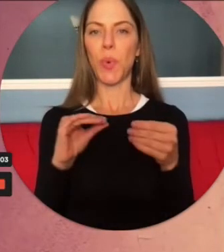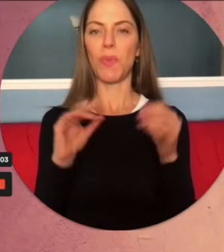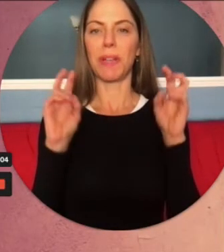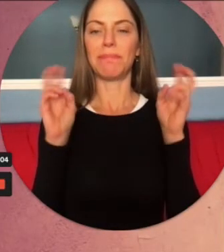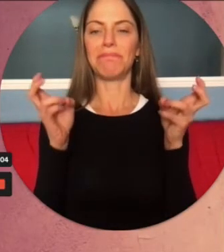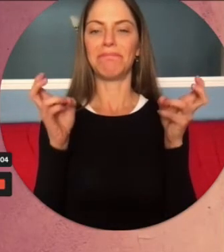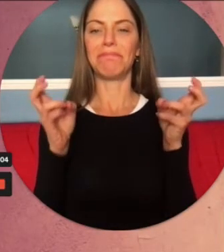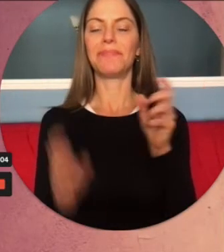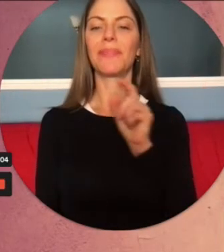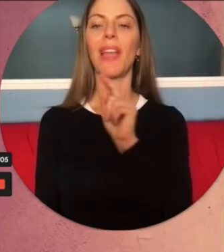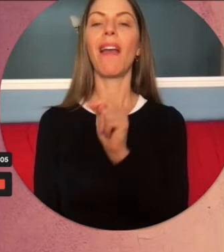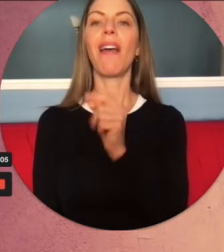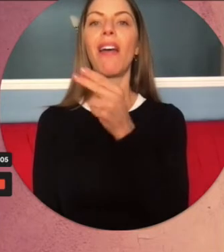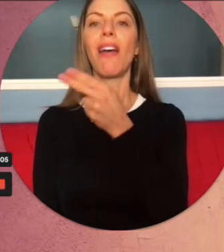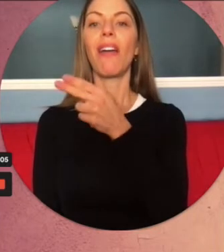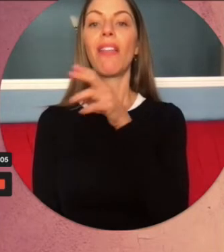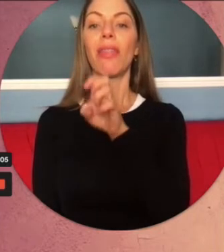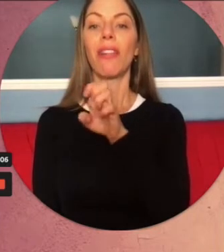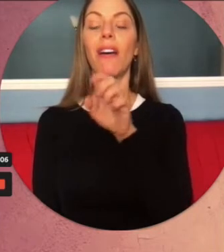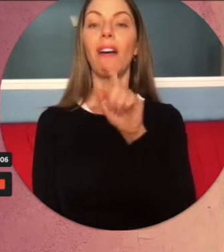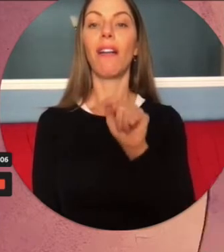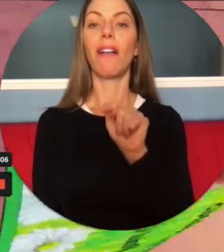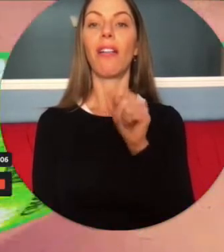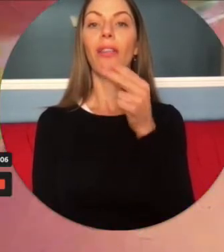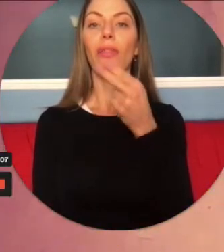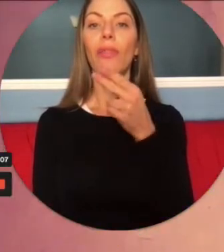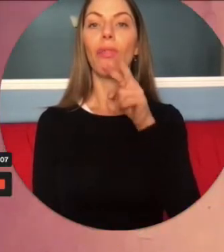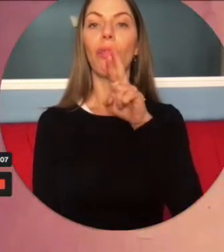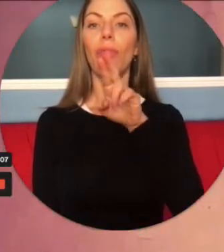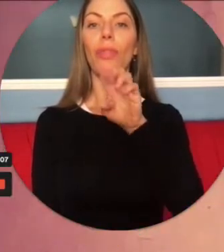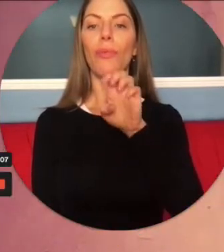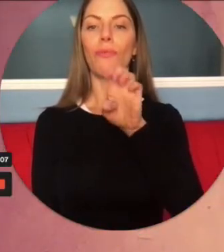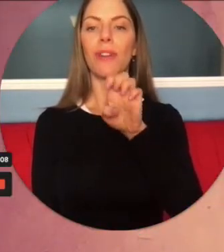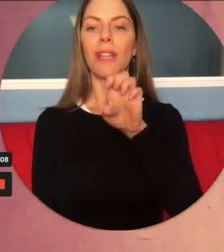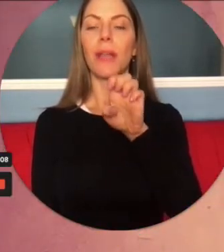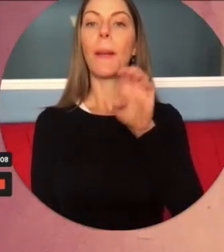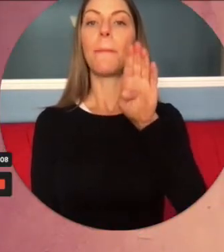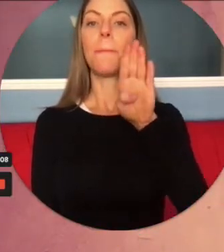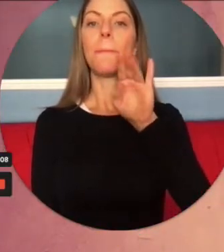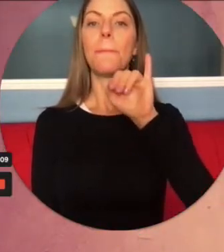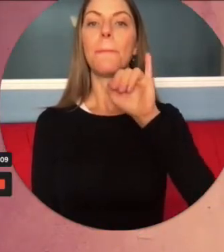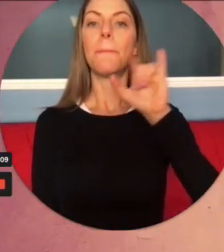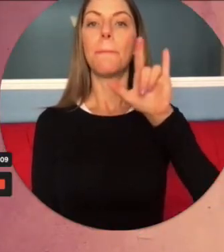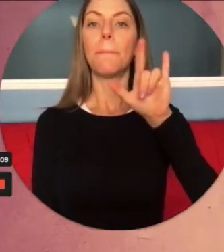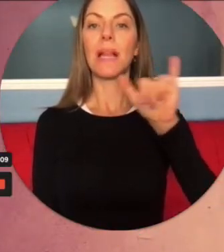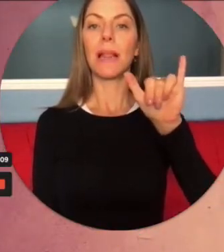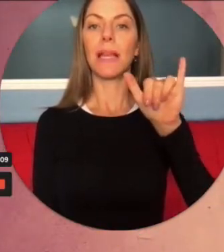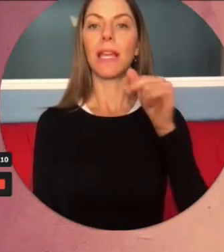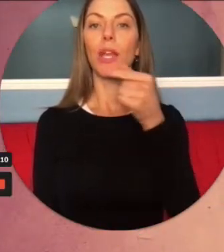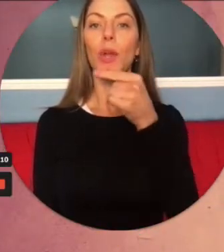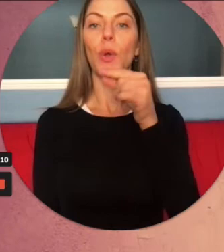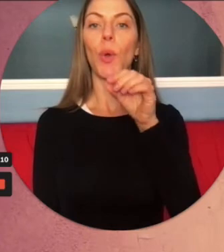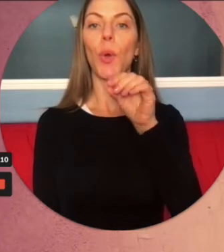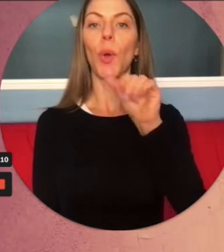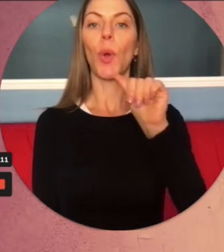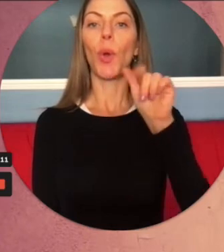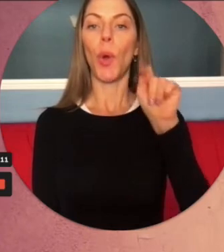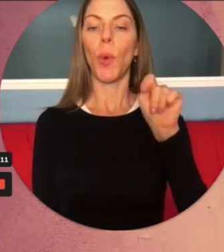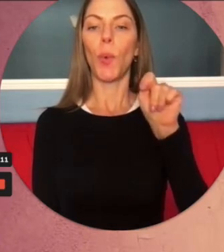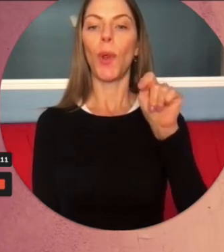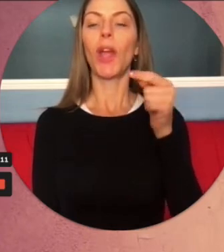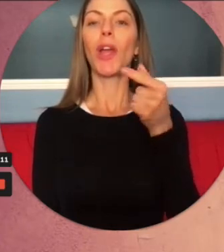hello and welcome to story time for all kids today's story is the